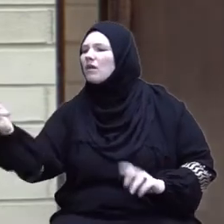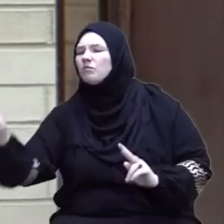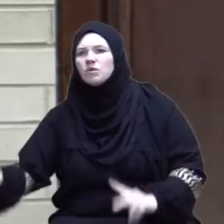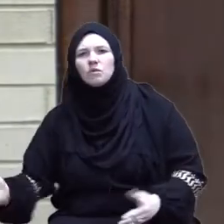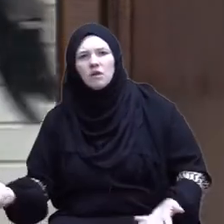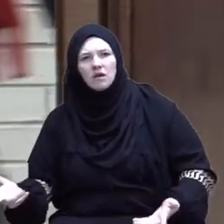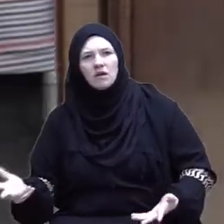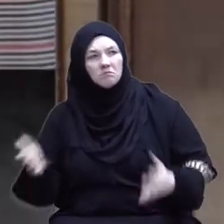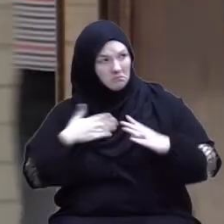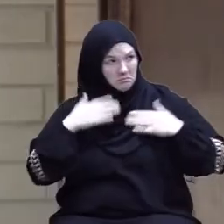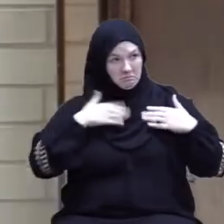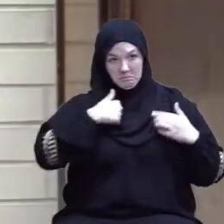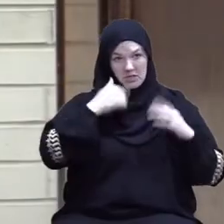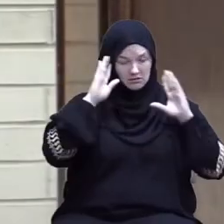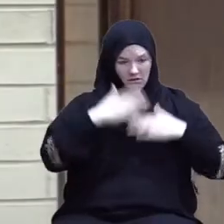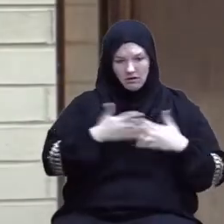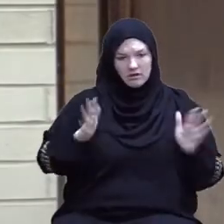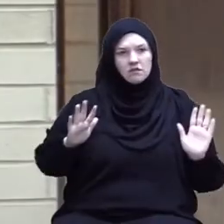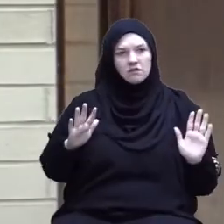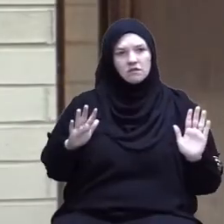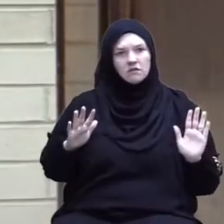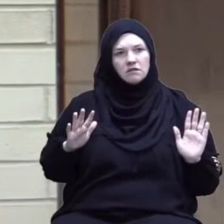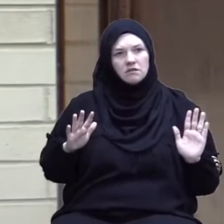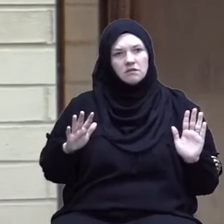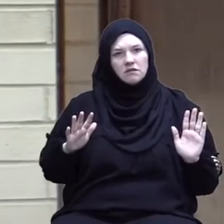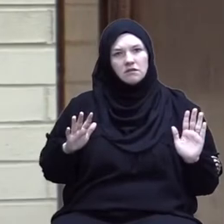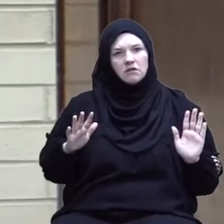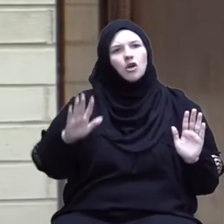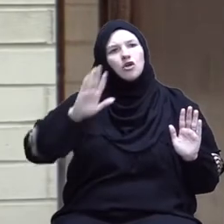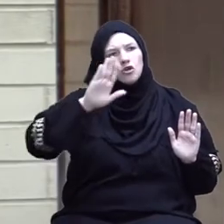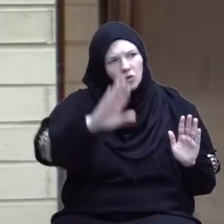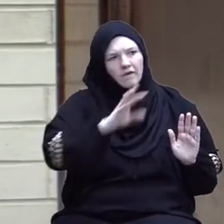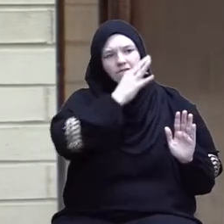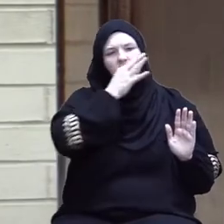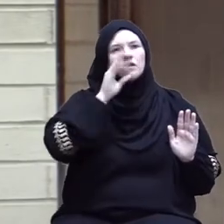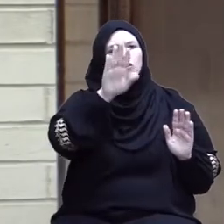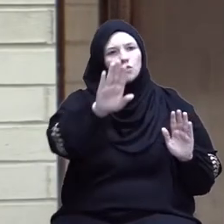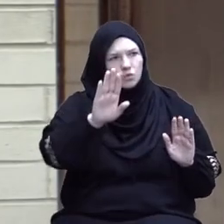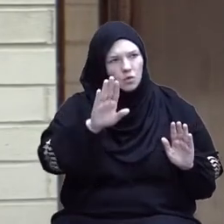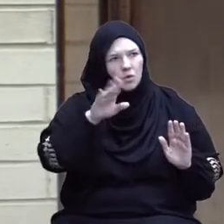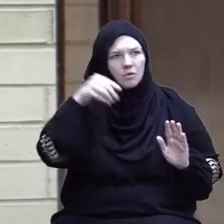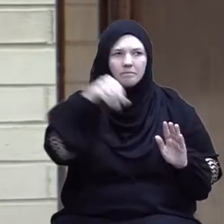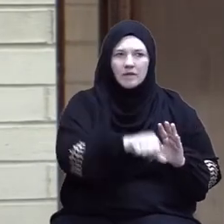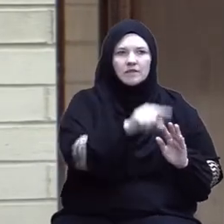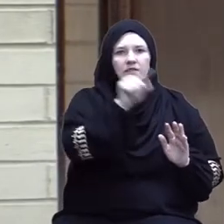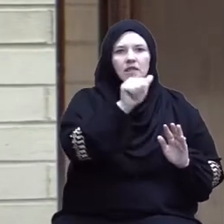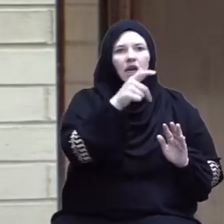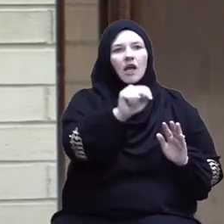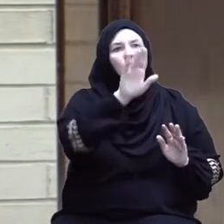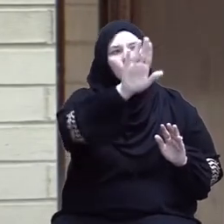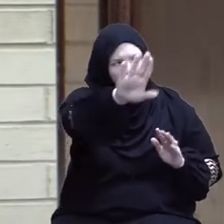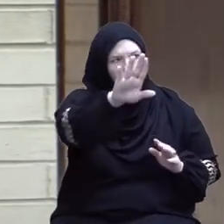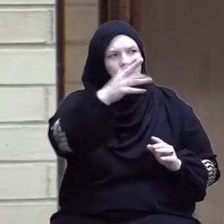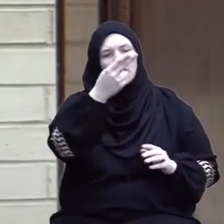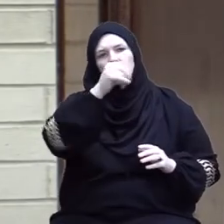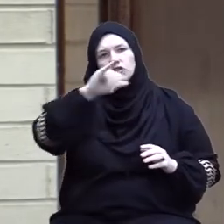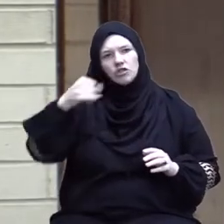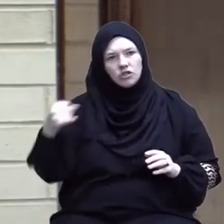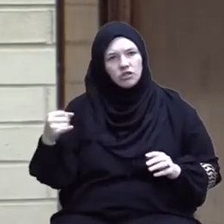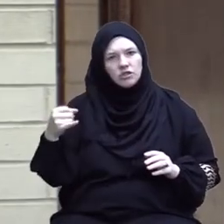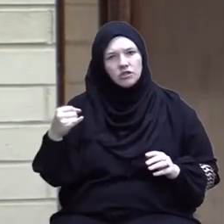what the reward is? The reward for your prayer, your fasting, your zakah, even your hajj,